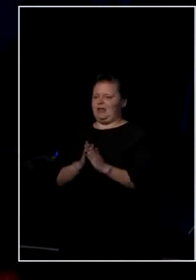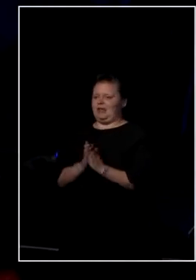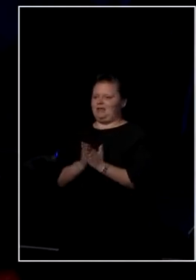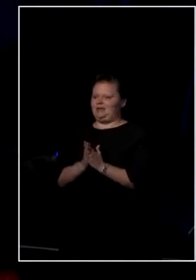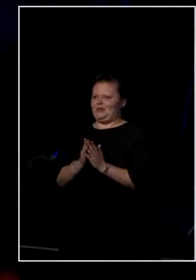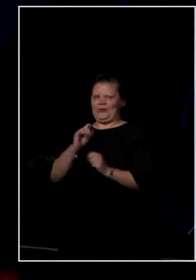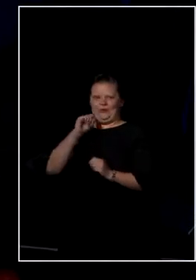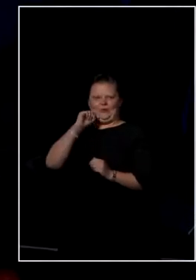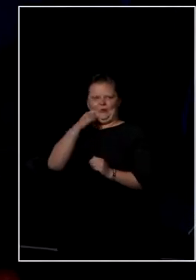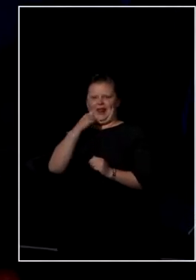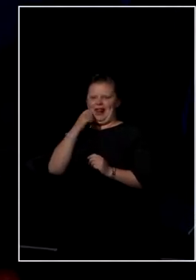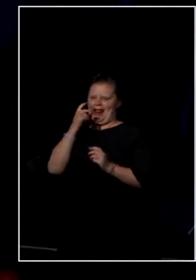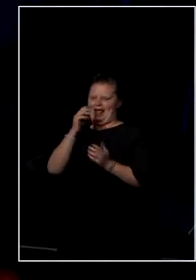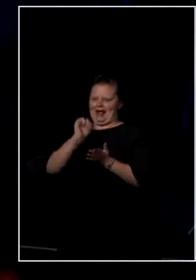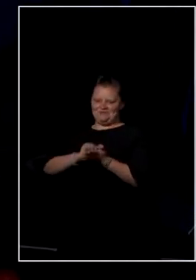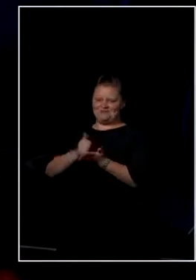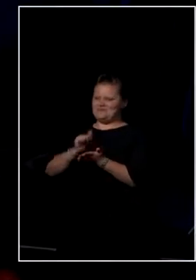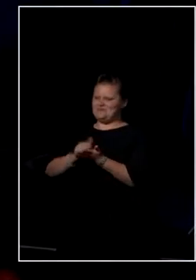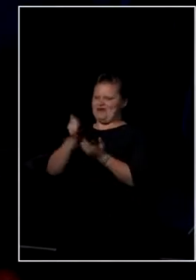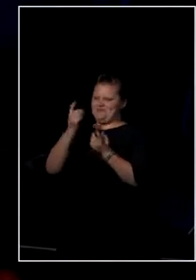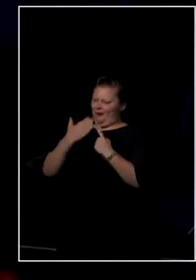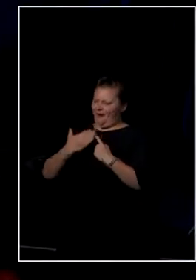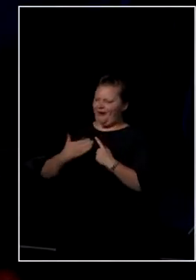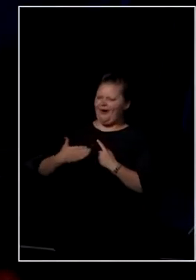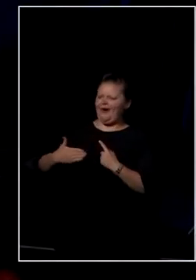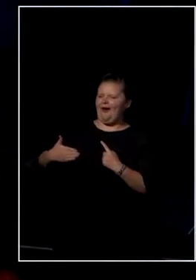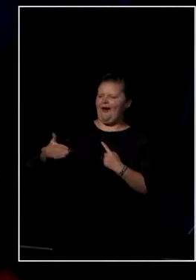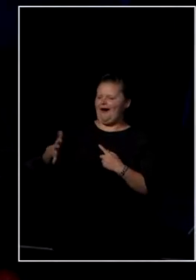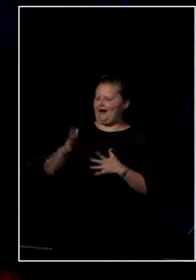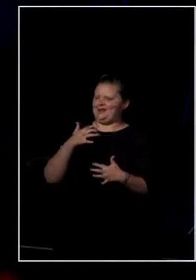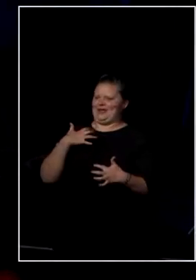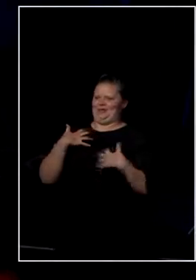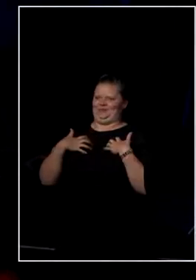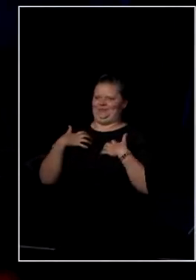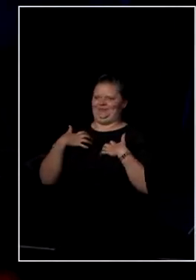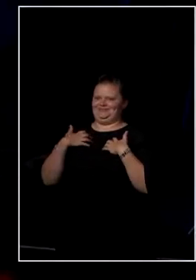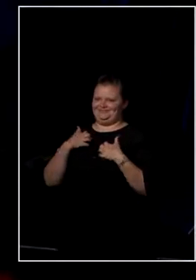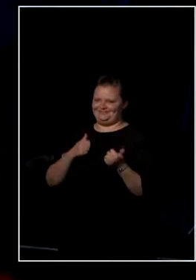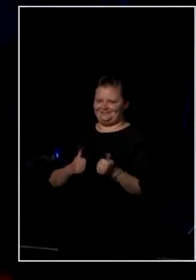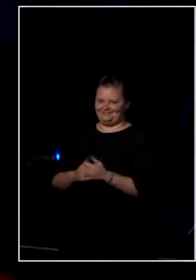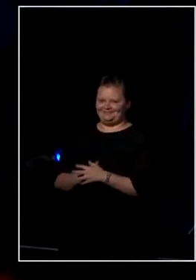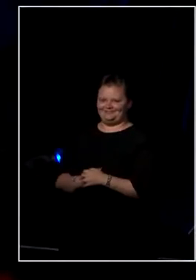going to stay in print for a very long time. Yep. And that is very, very good. Mm.